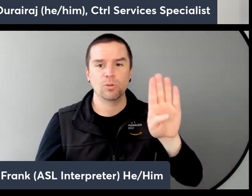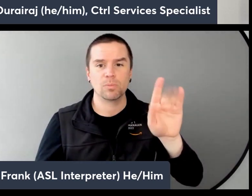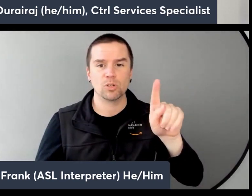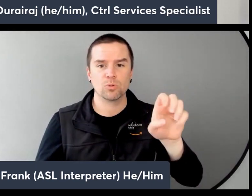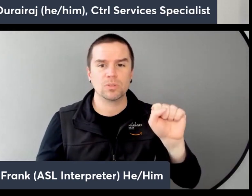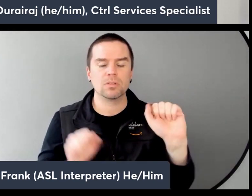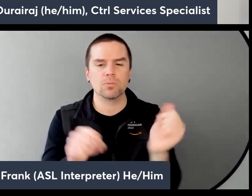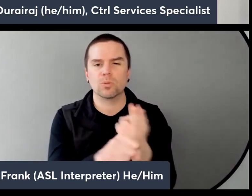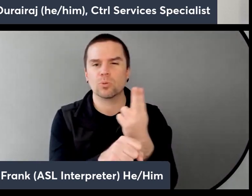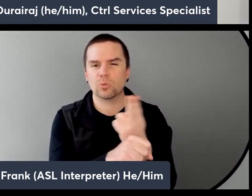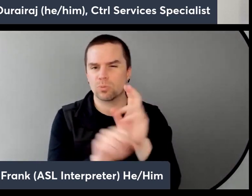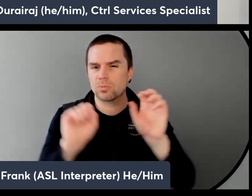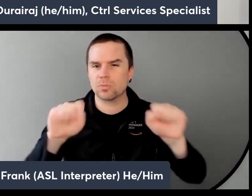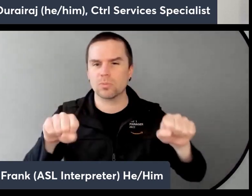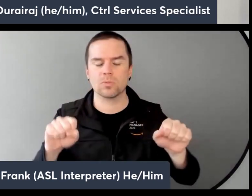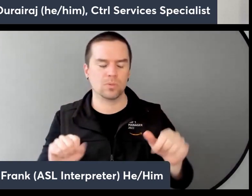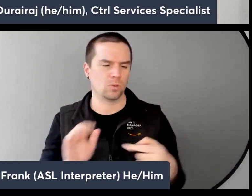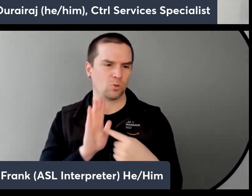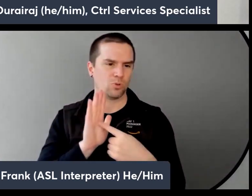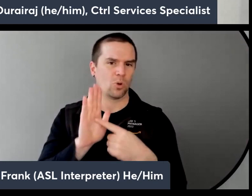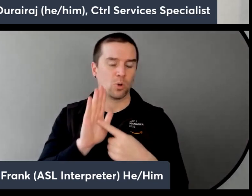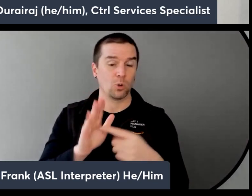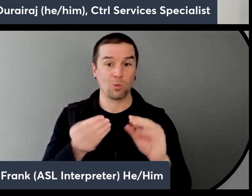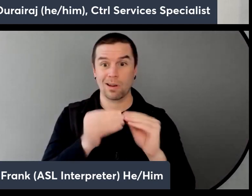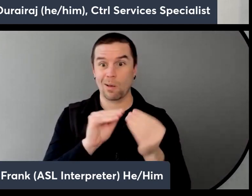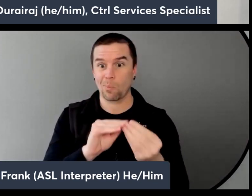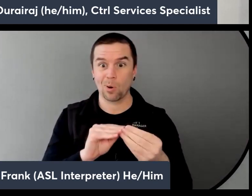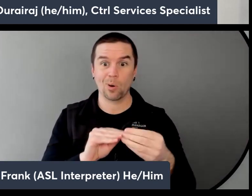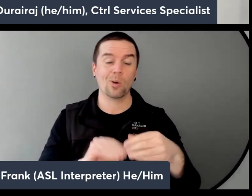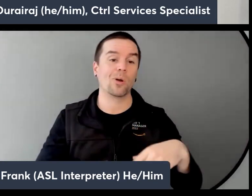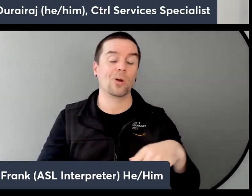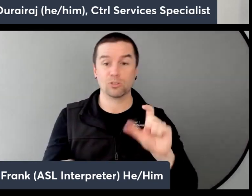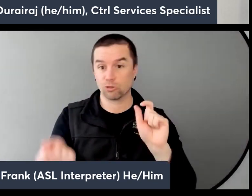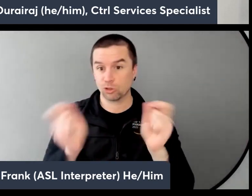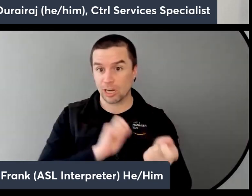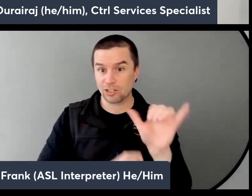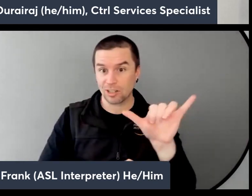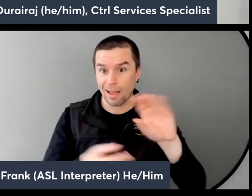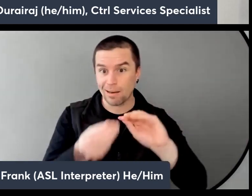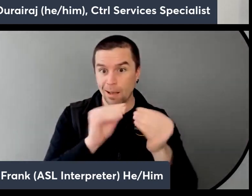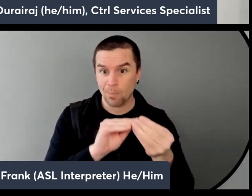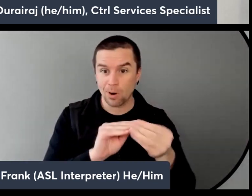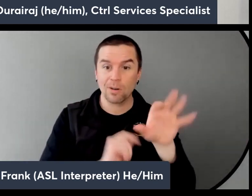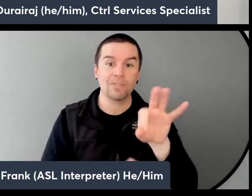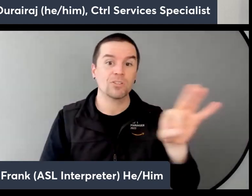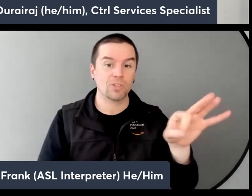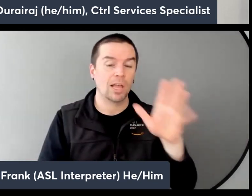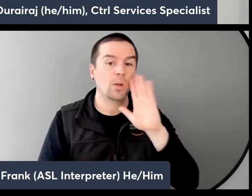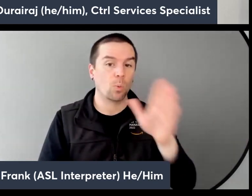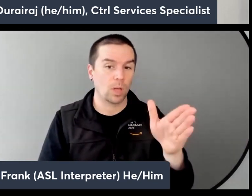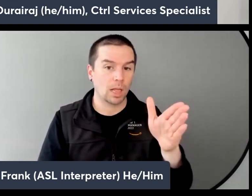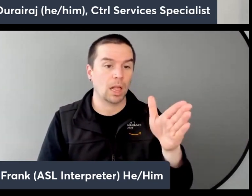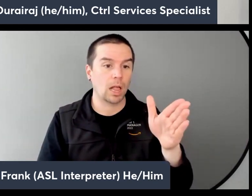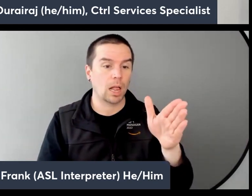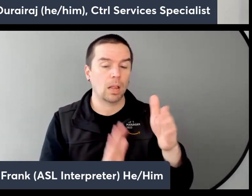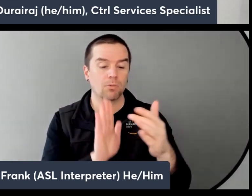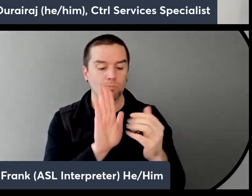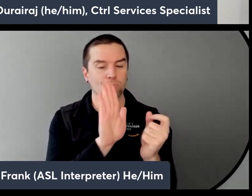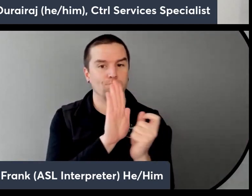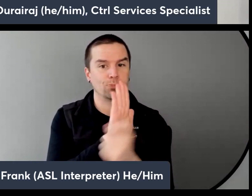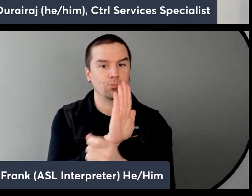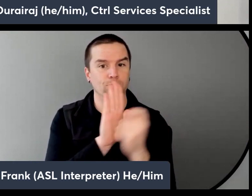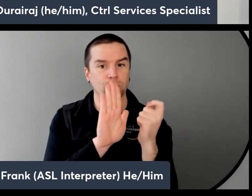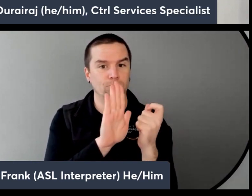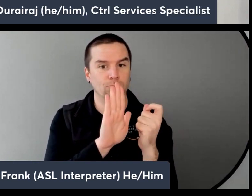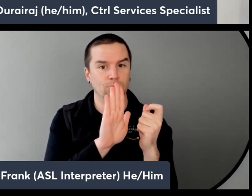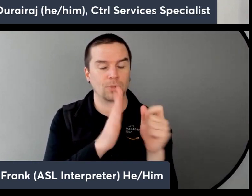example where there's a number, and if you change that number, there will be a feature flag that will basically throttle the